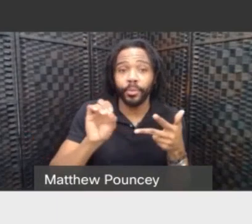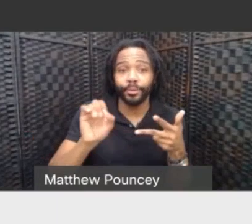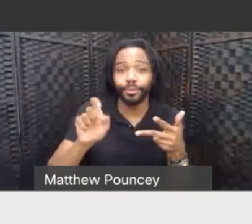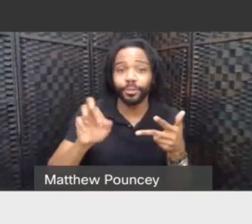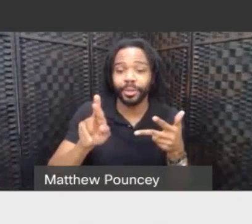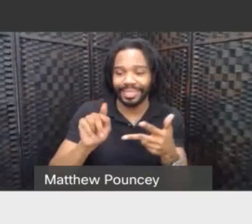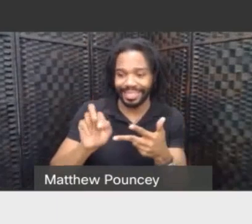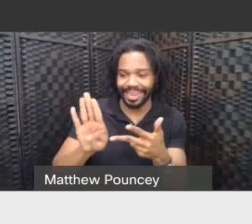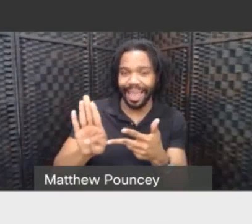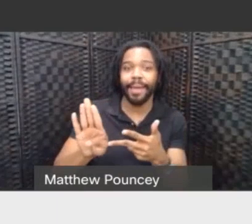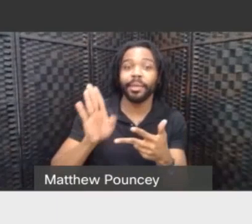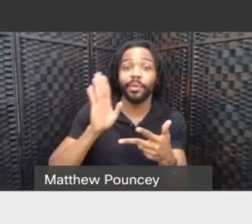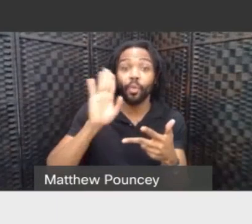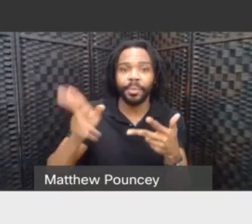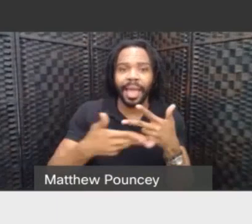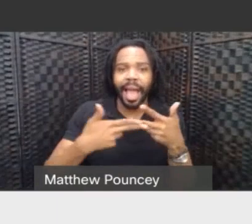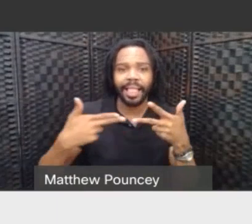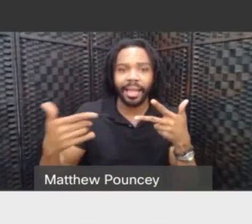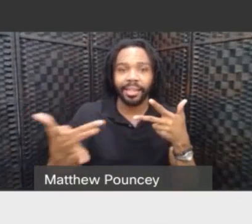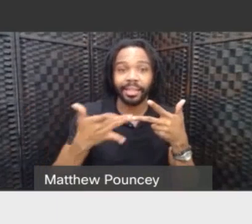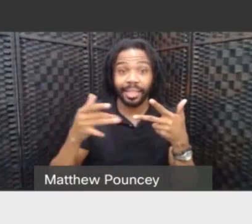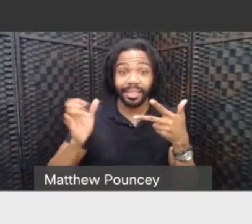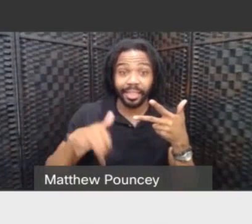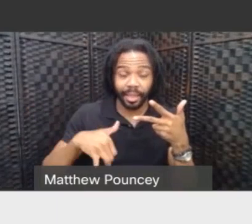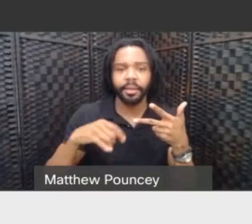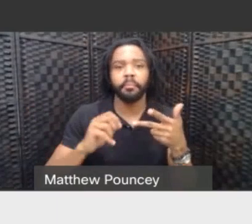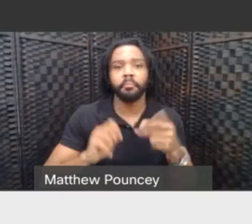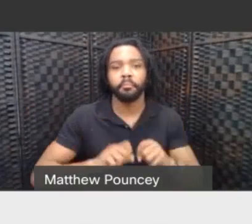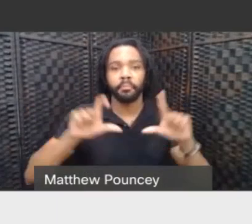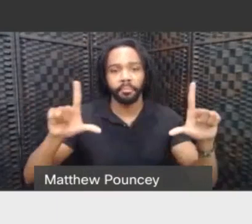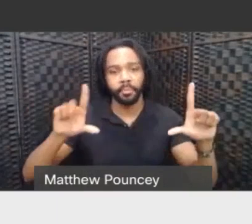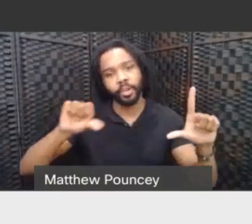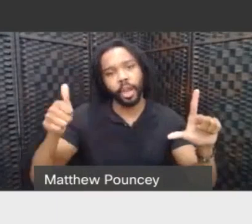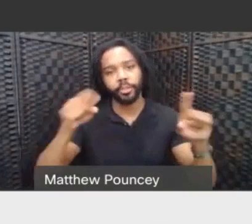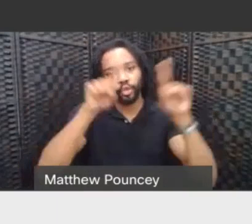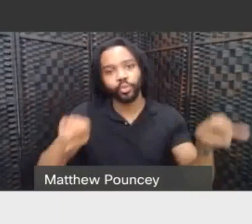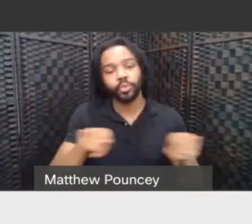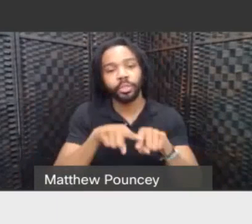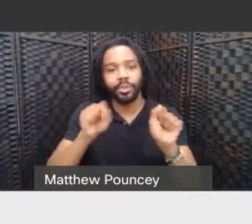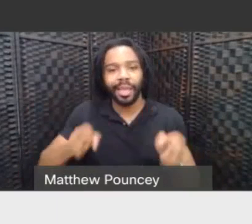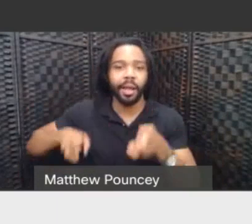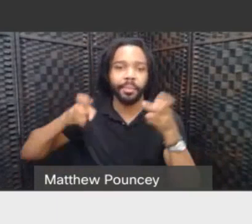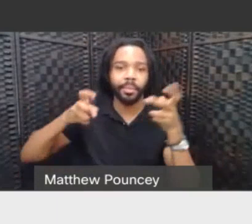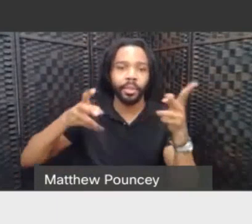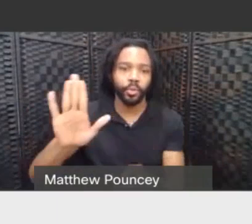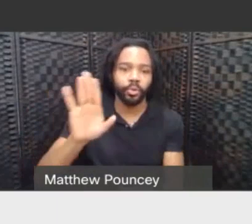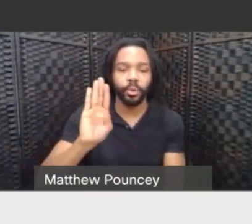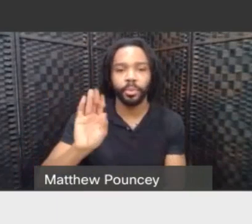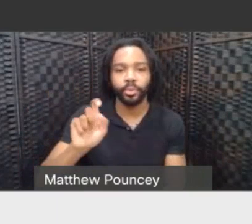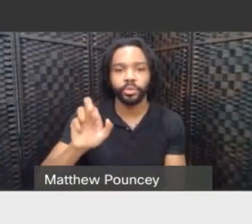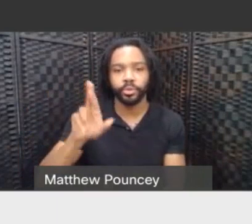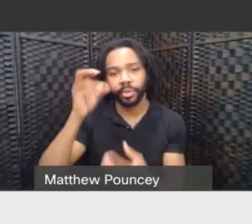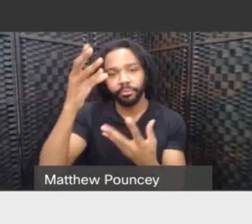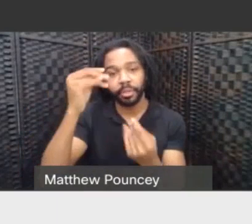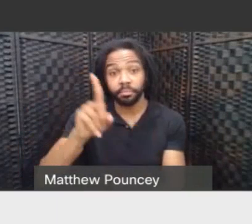tab will be highlighted. You click on that and then it pulls up the other screen so that you can upload the booster information. So if you're not